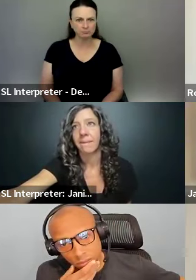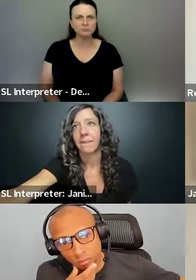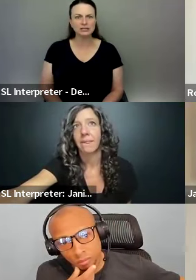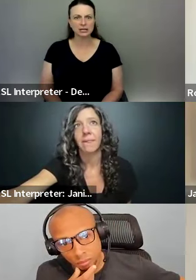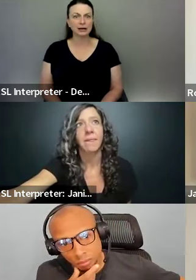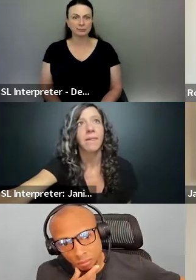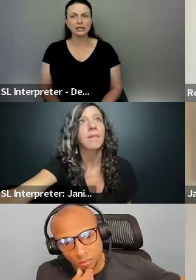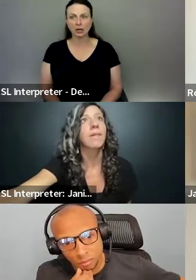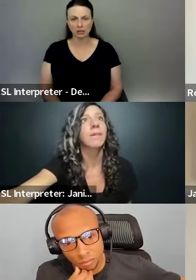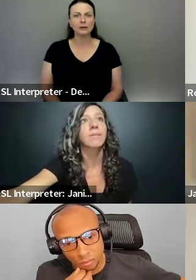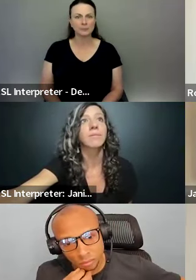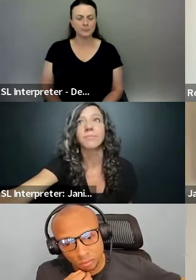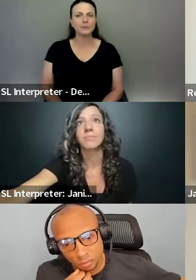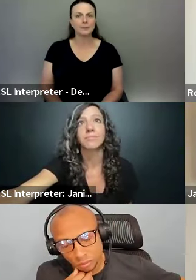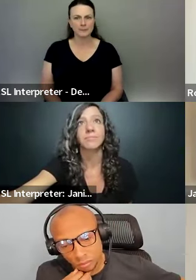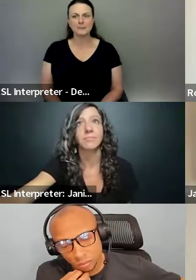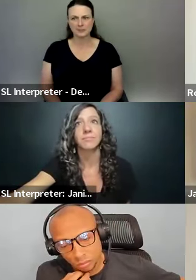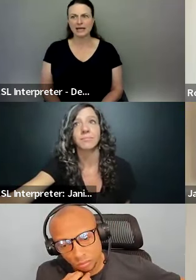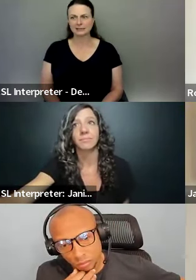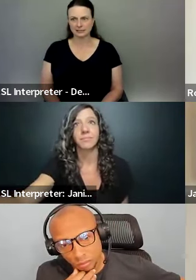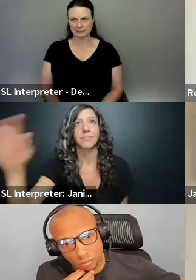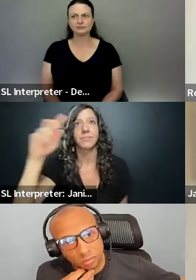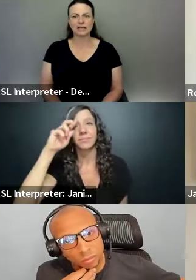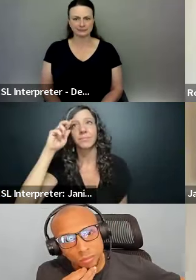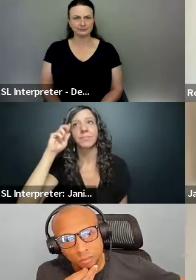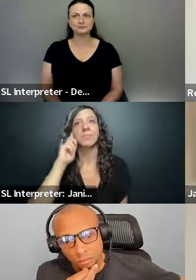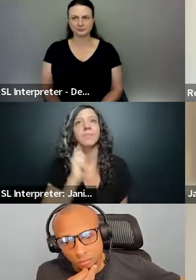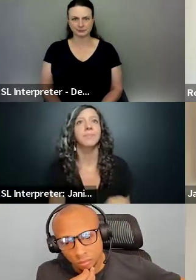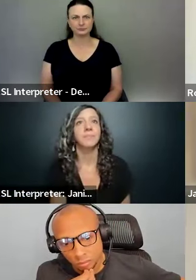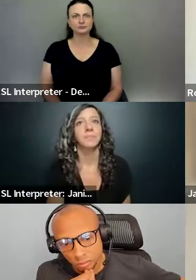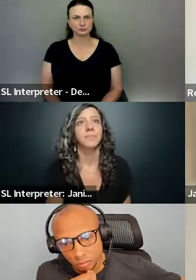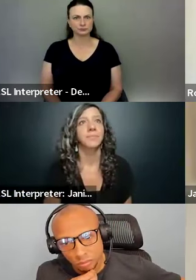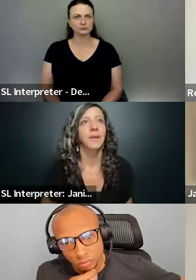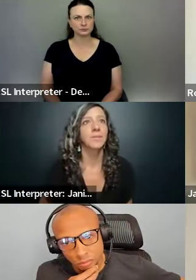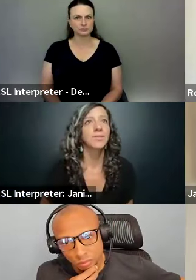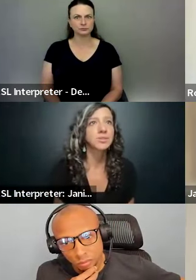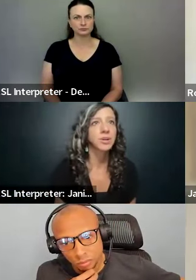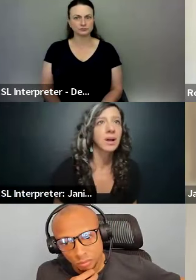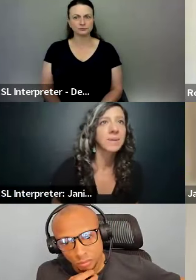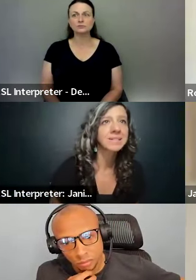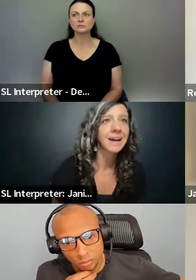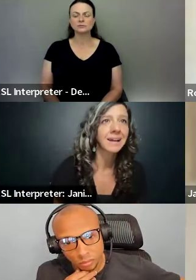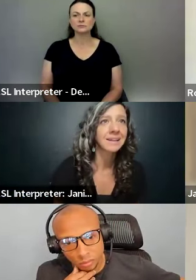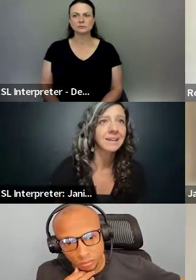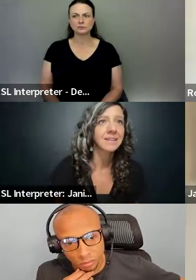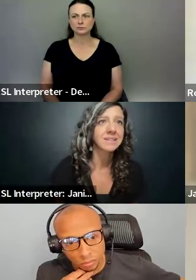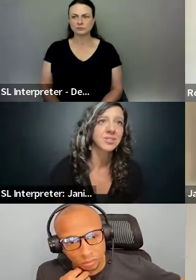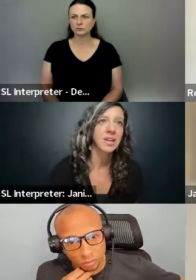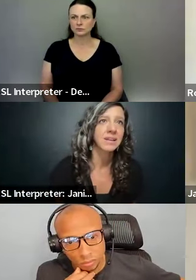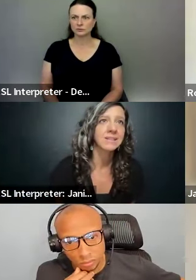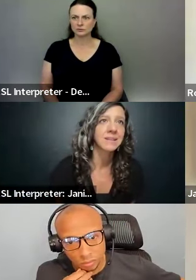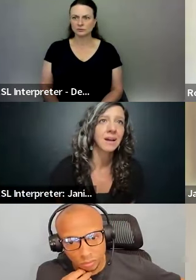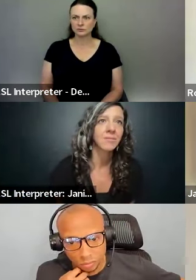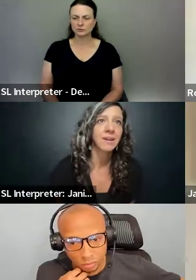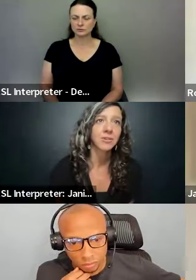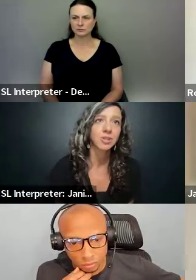GitHub. It's a GitHub PR. Yes. Yeah. Yeah. So sure. This is